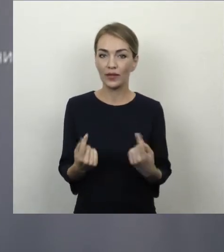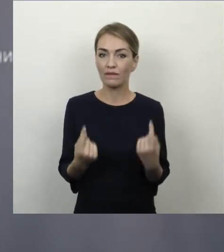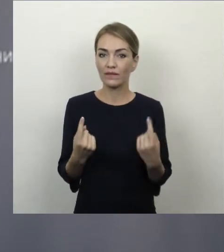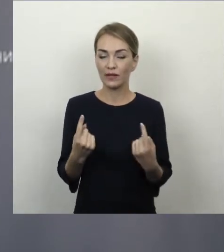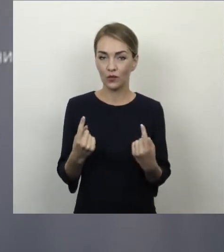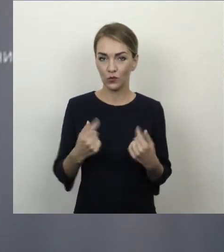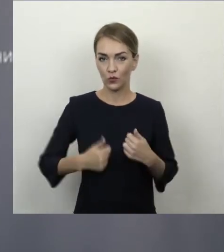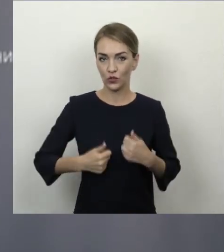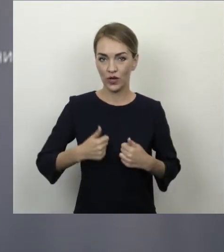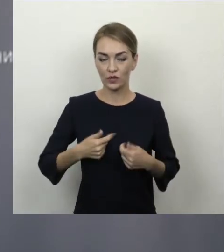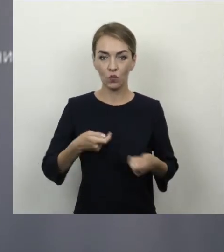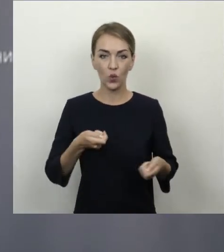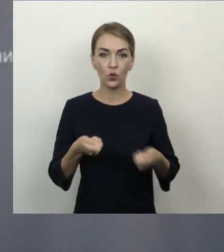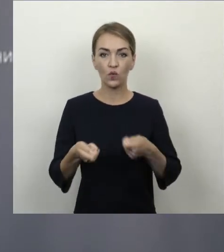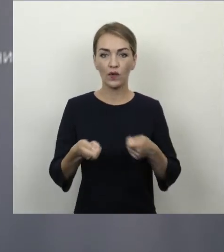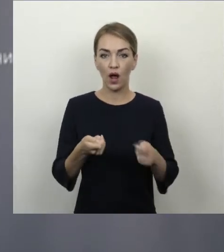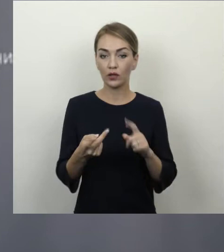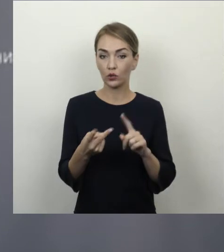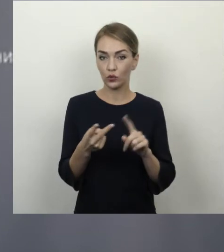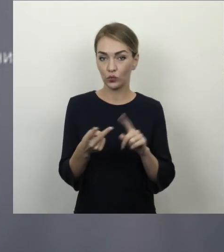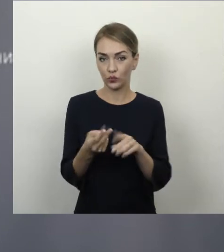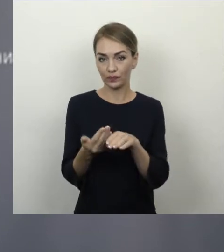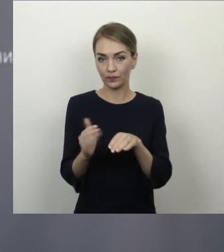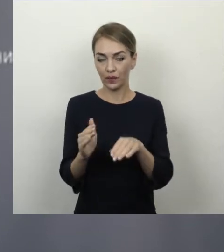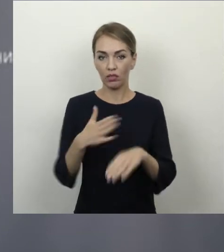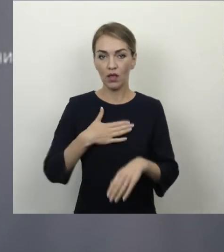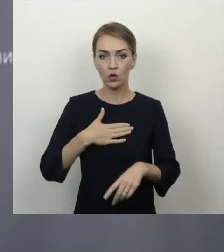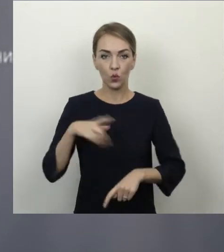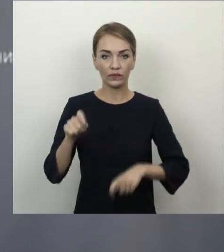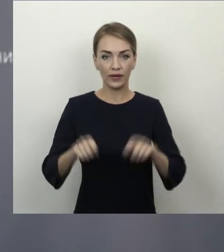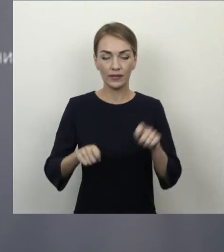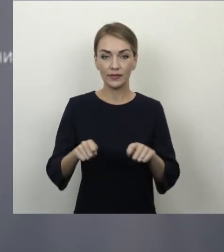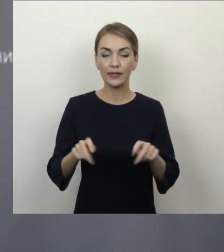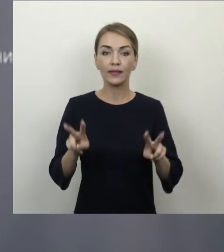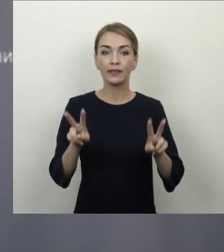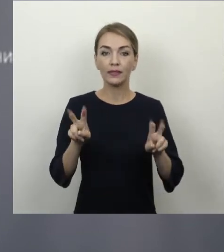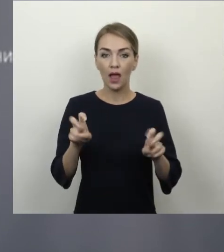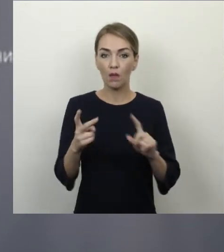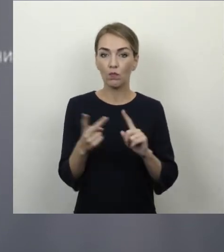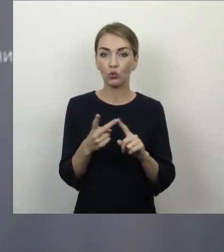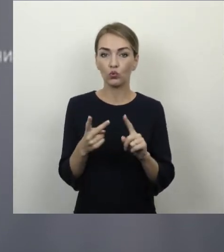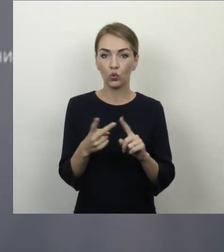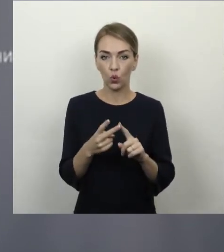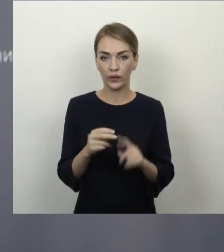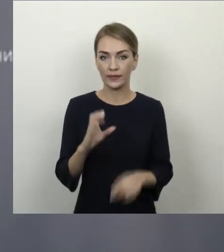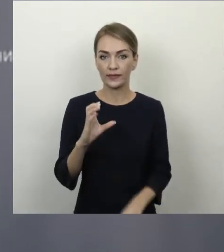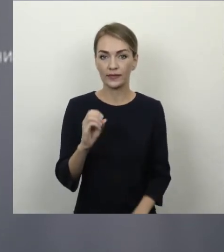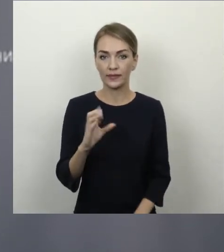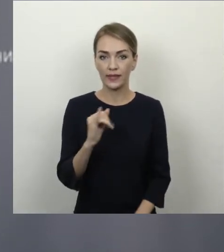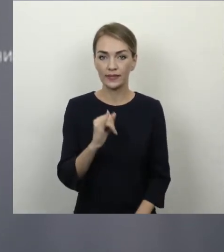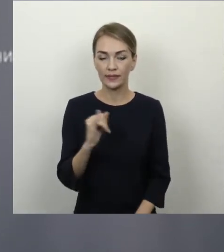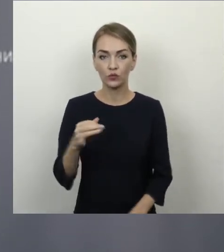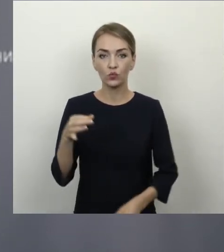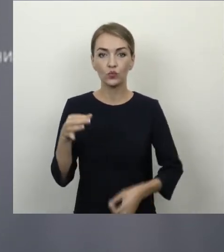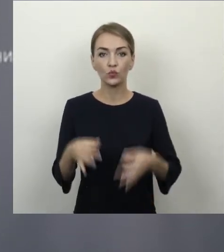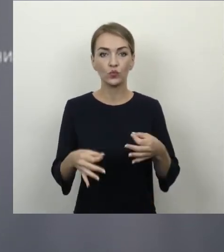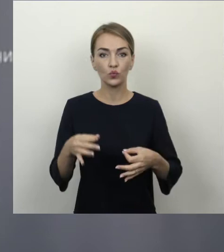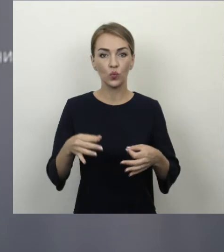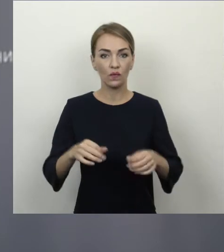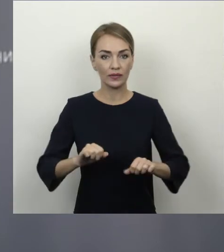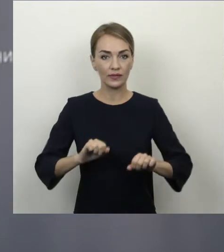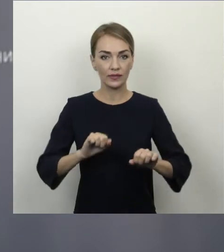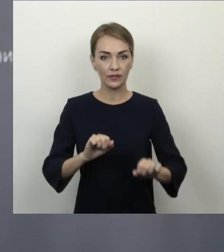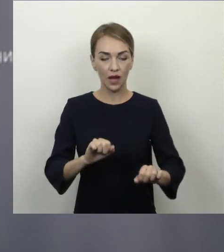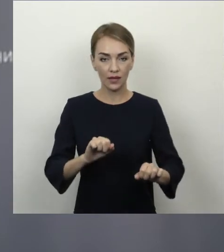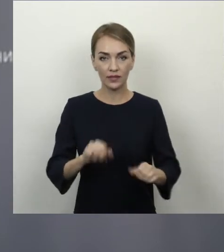and I'm really honored to moderate the second session of our conference. And the topic of this session